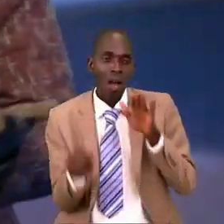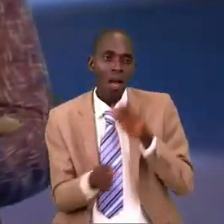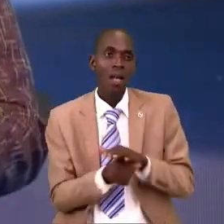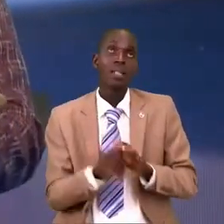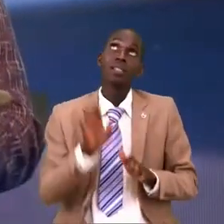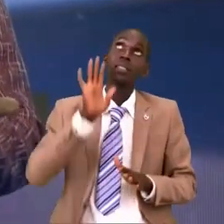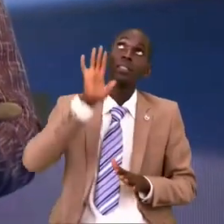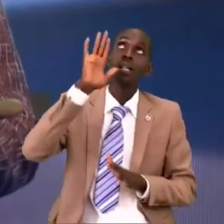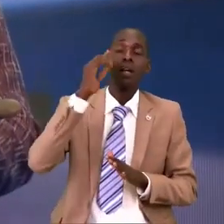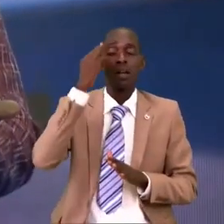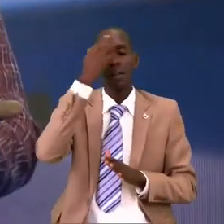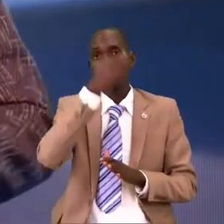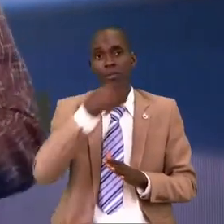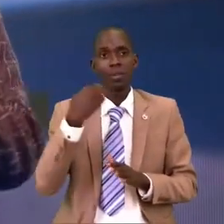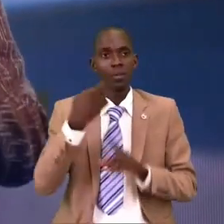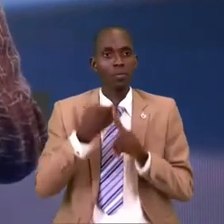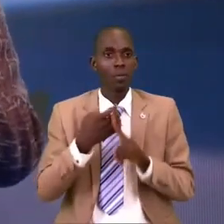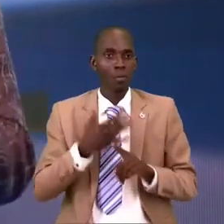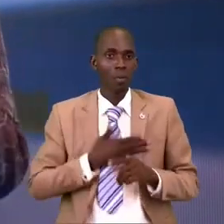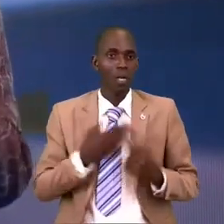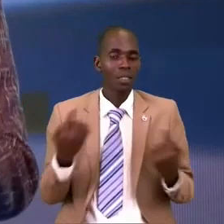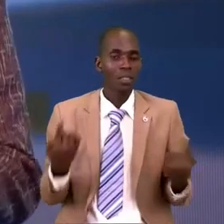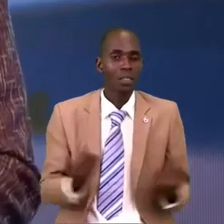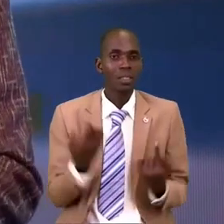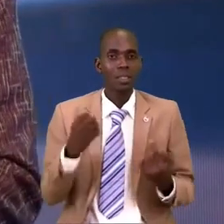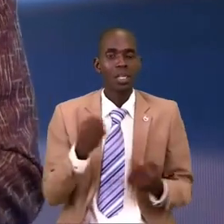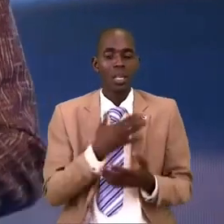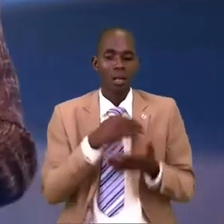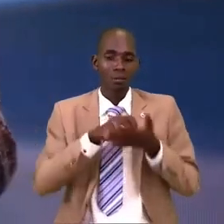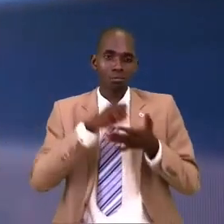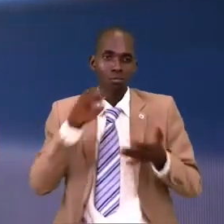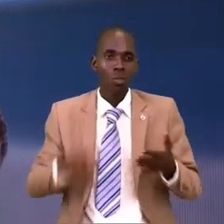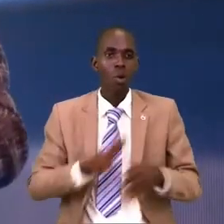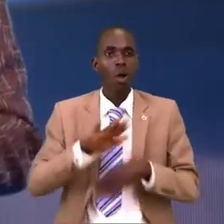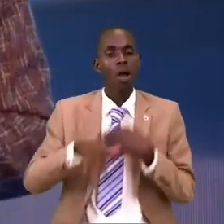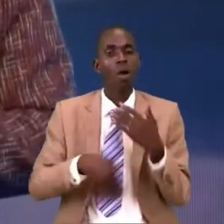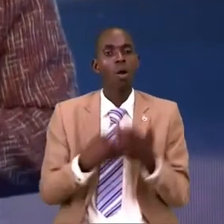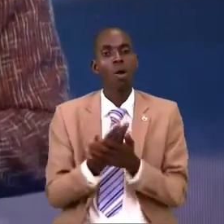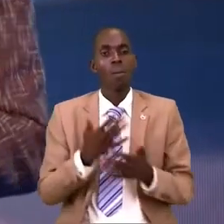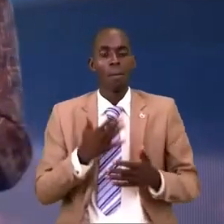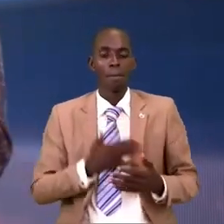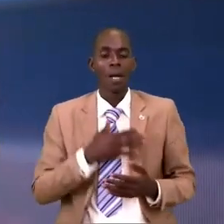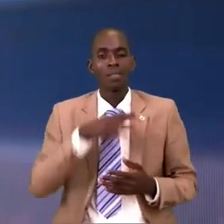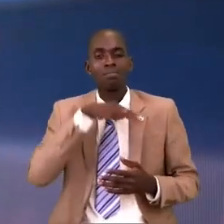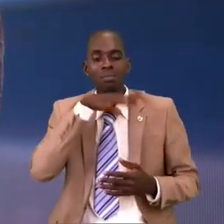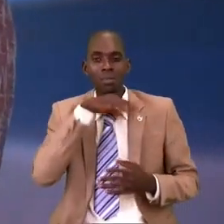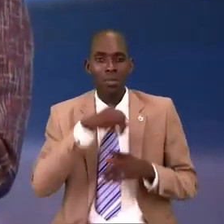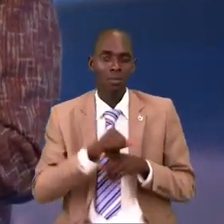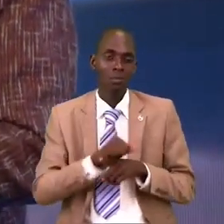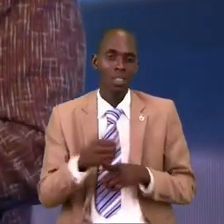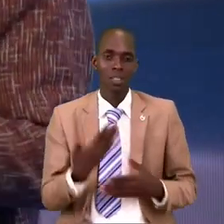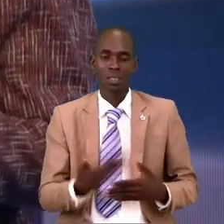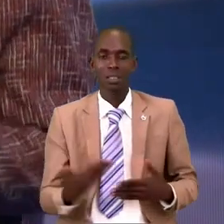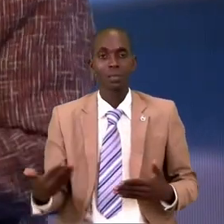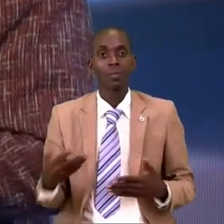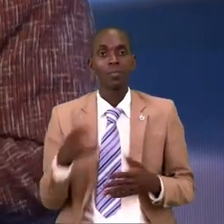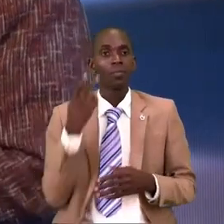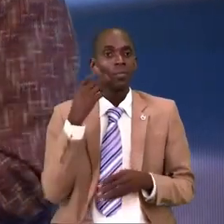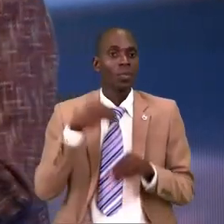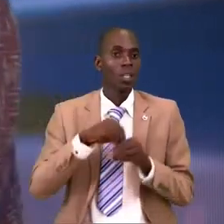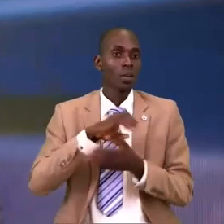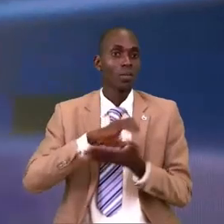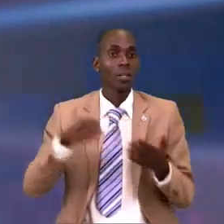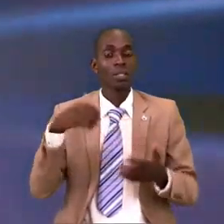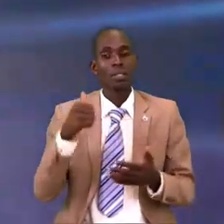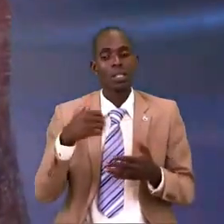Verse 10, in verse 10 it says, create in me a clean heart, O God. A clean